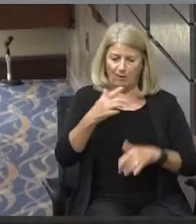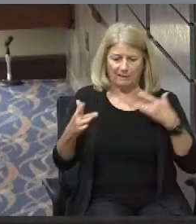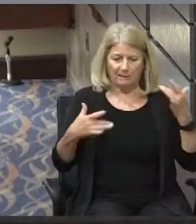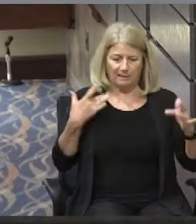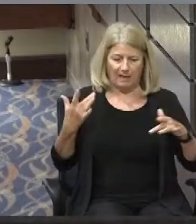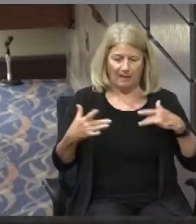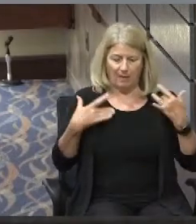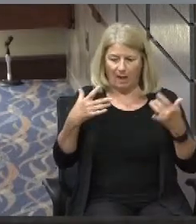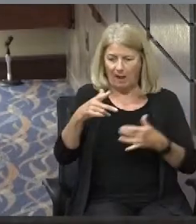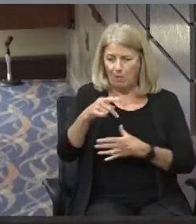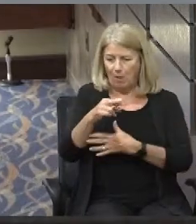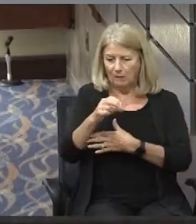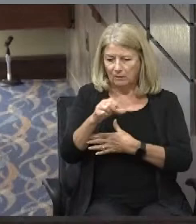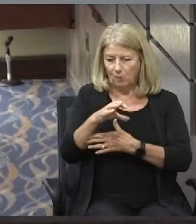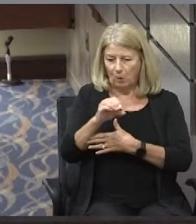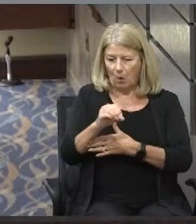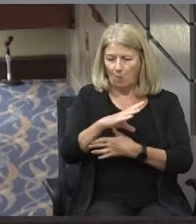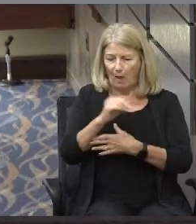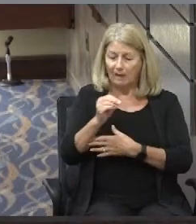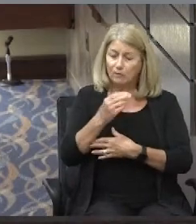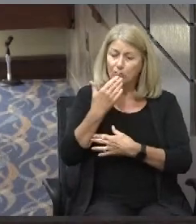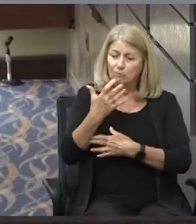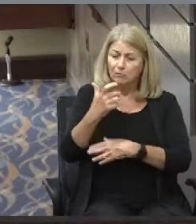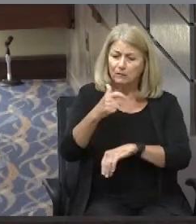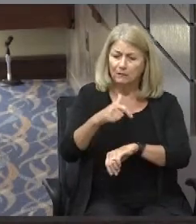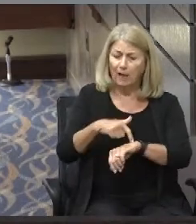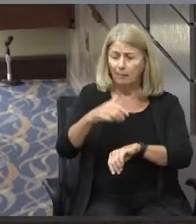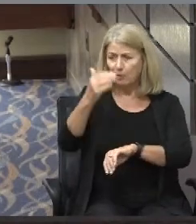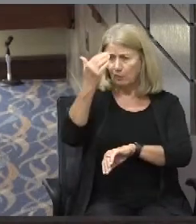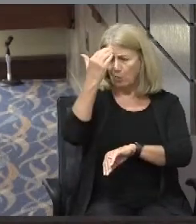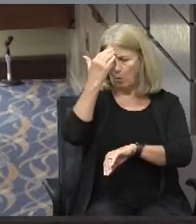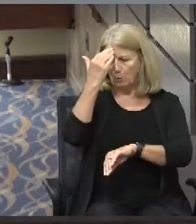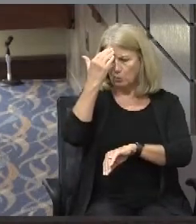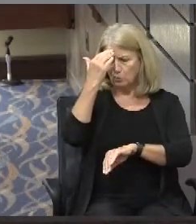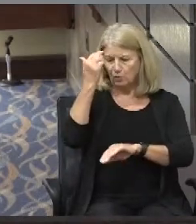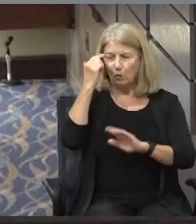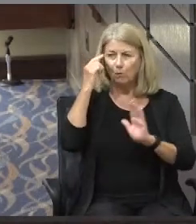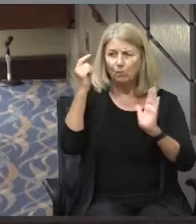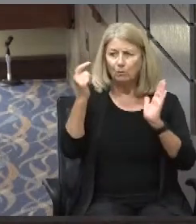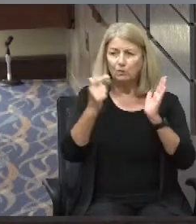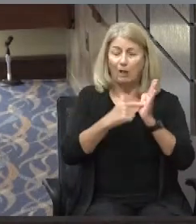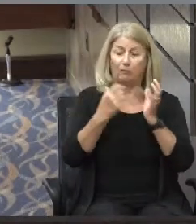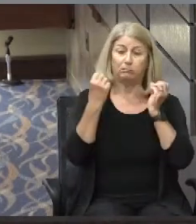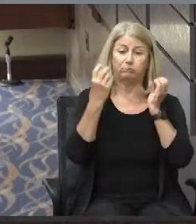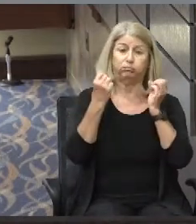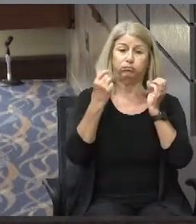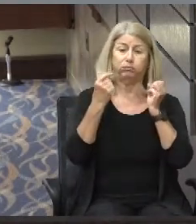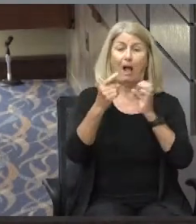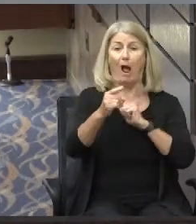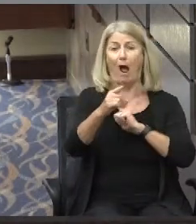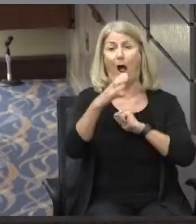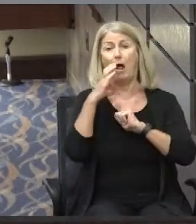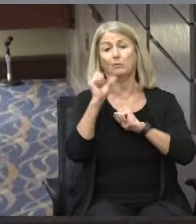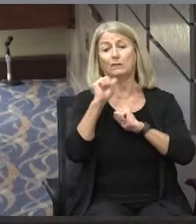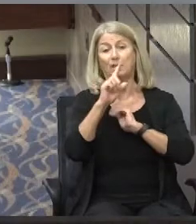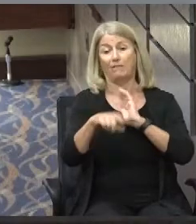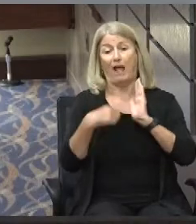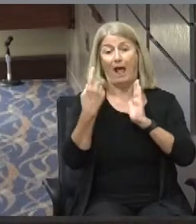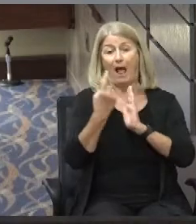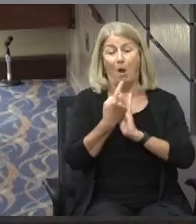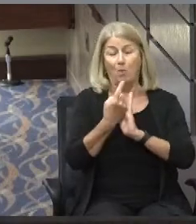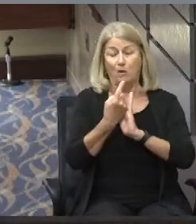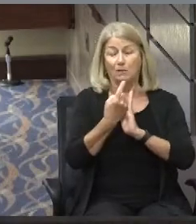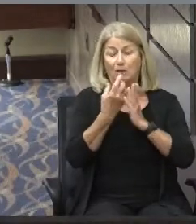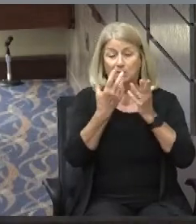but it's a good point in time to acknowledge the hundreds of hours that have been taken on by staff to